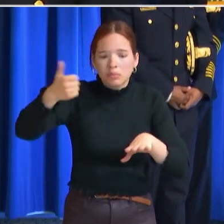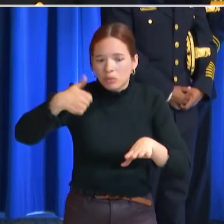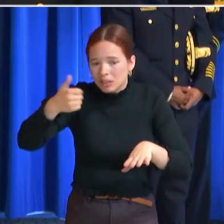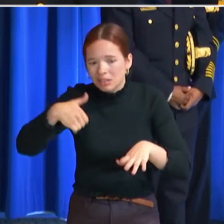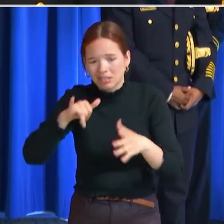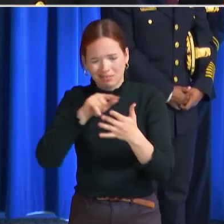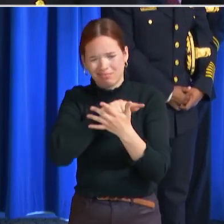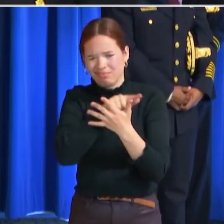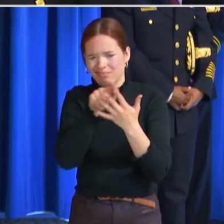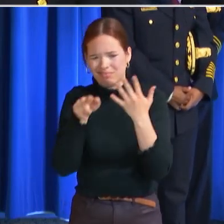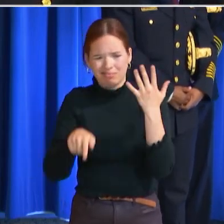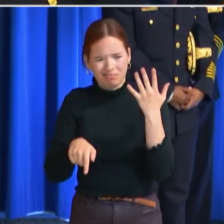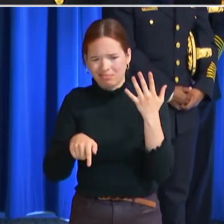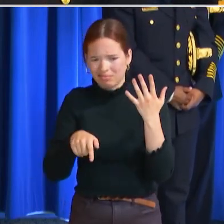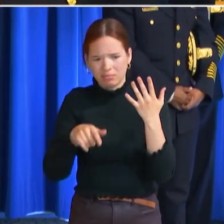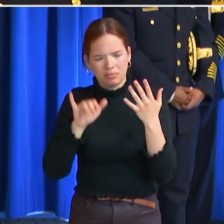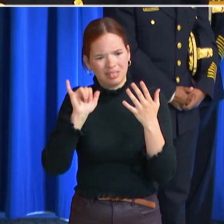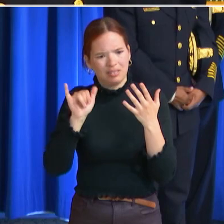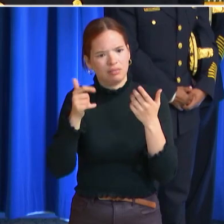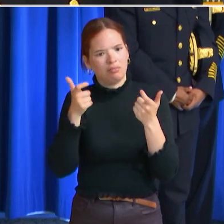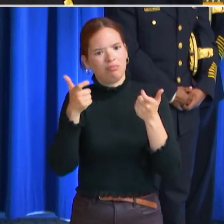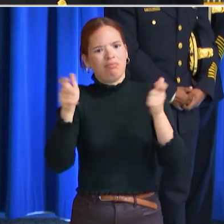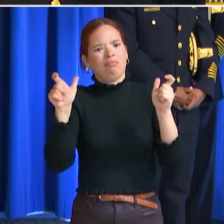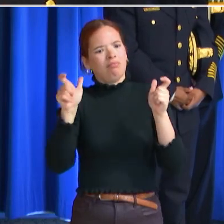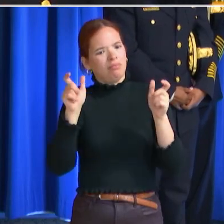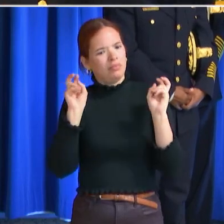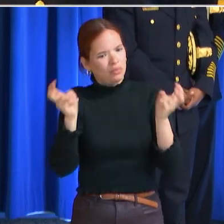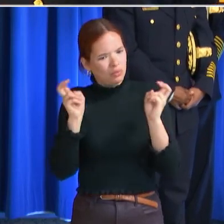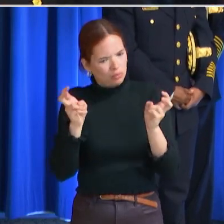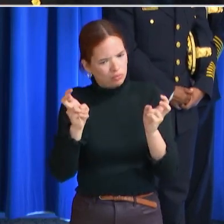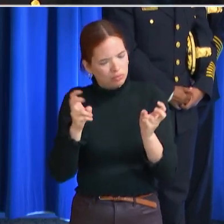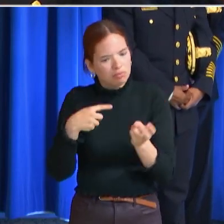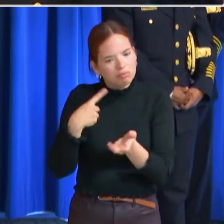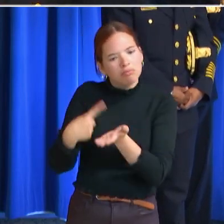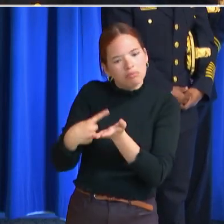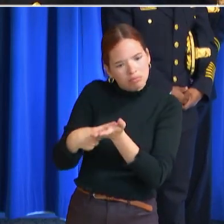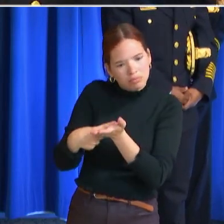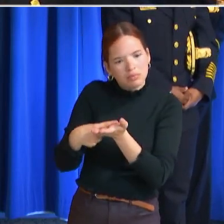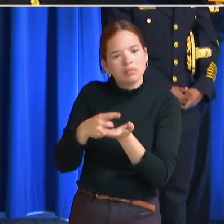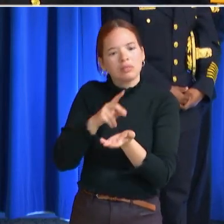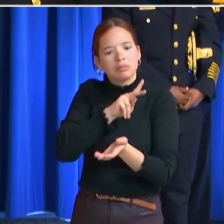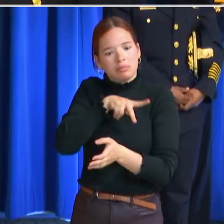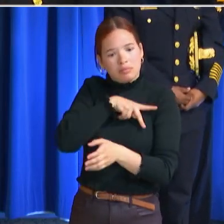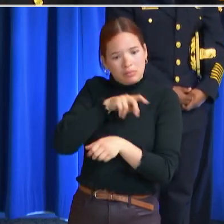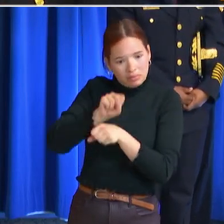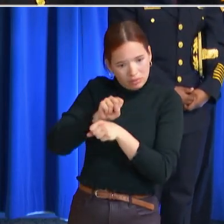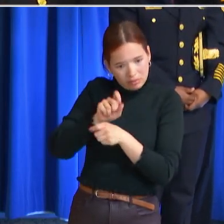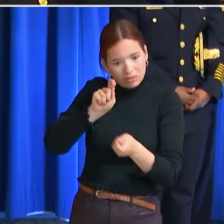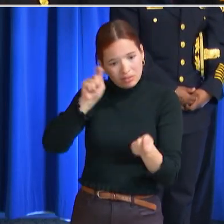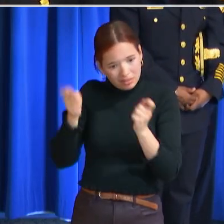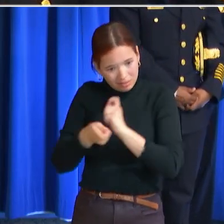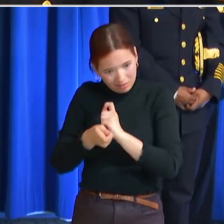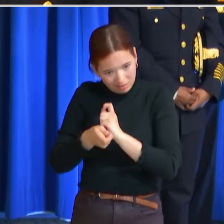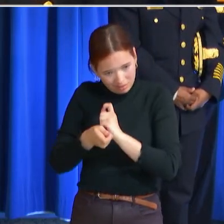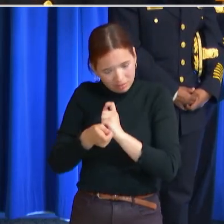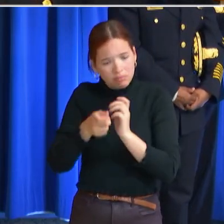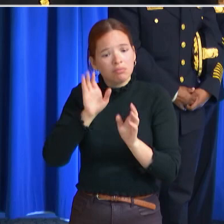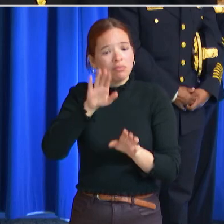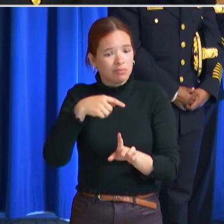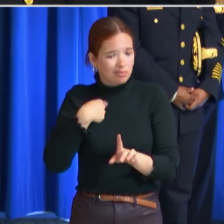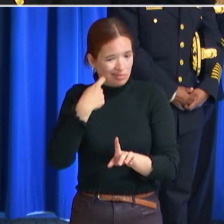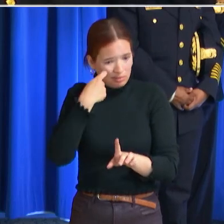biggest issue. You raised personnel changes. As I mentioned earlier, Mark, we conducted